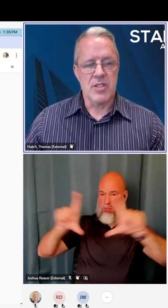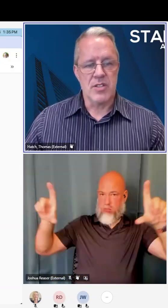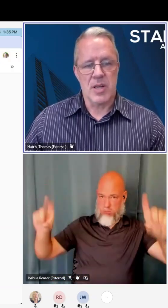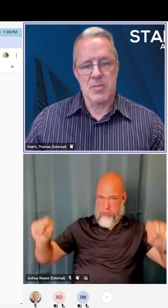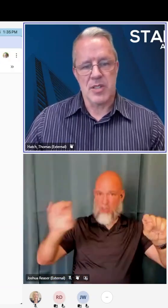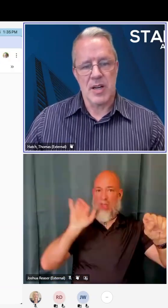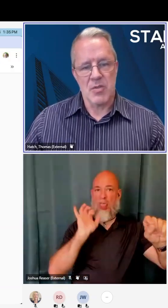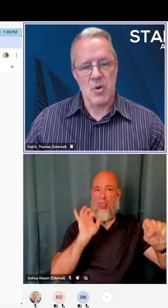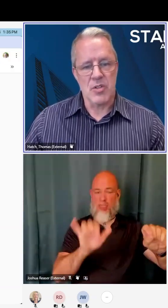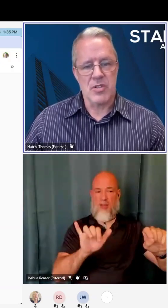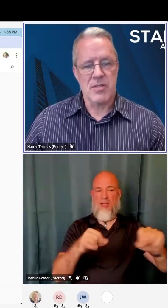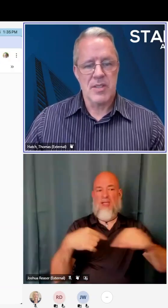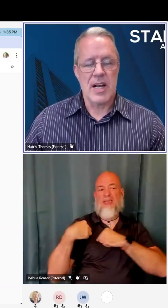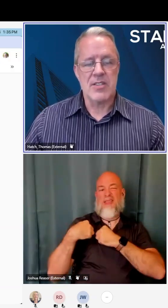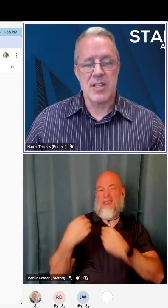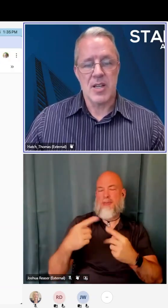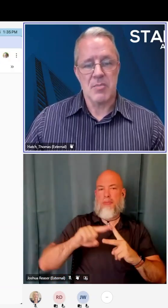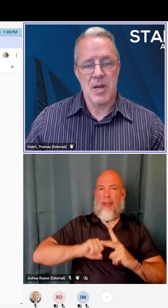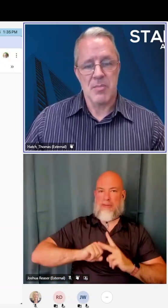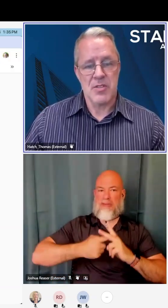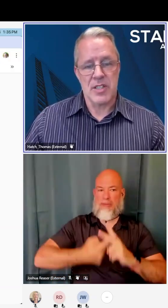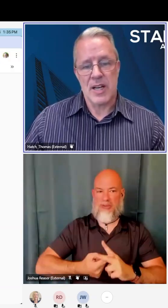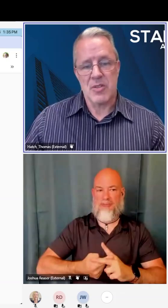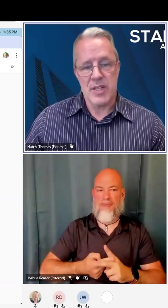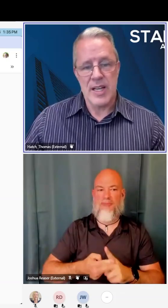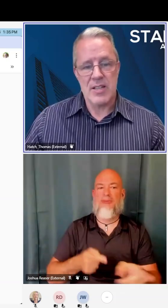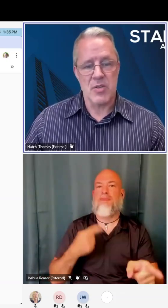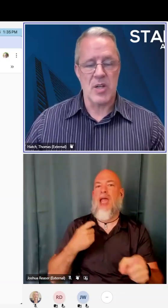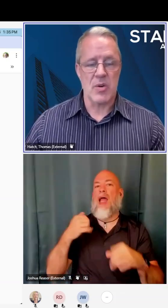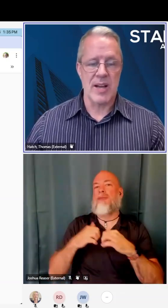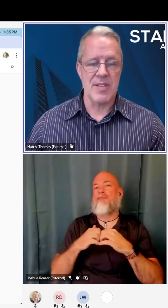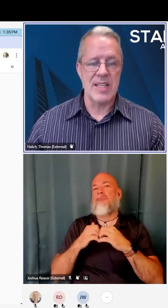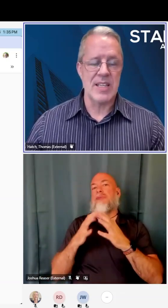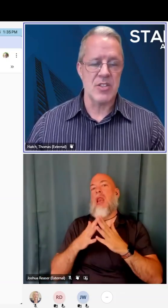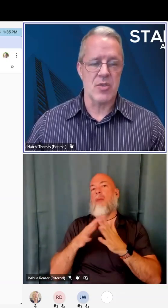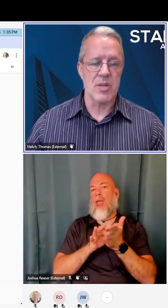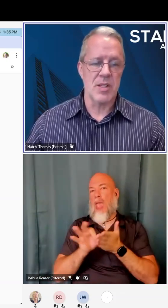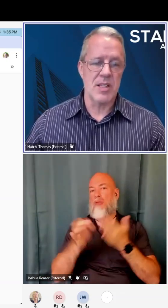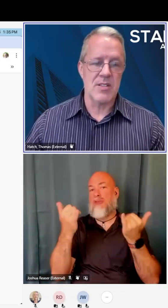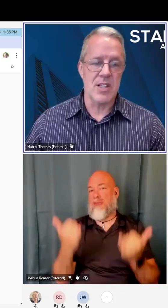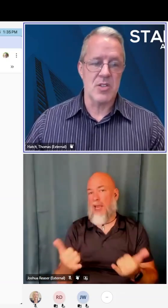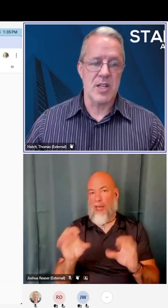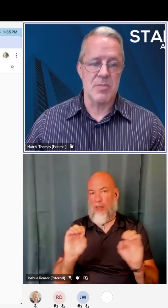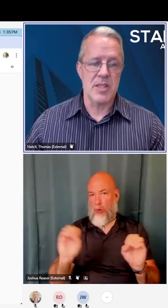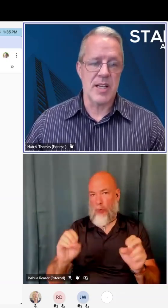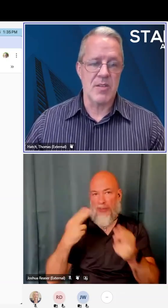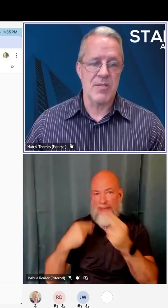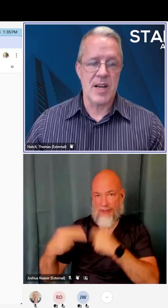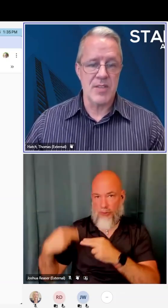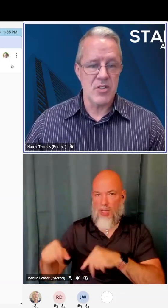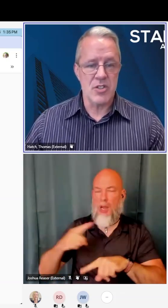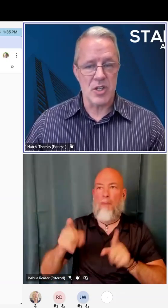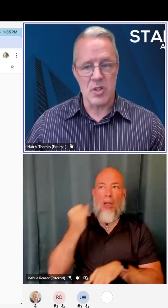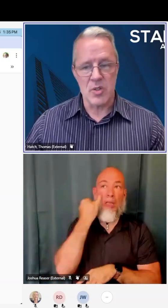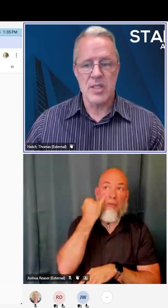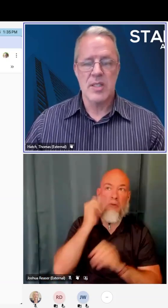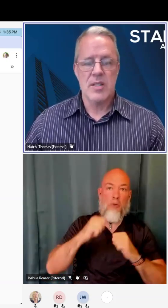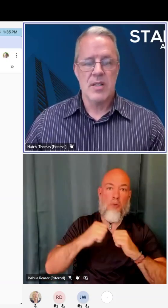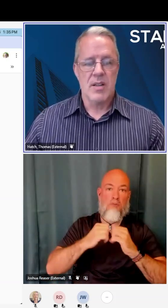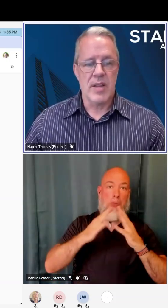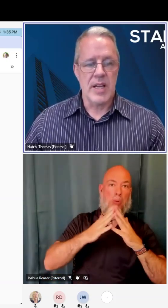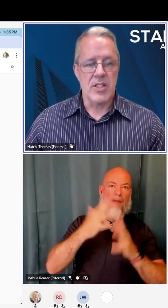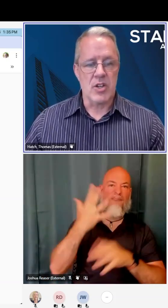So since inception. Now, of course, I set that up this account today, so I don't have any history, but let's say you set up the account 5 years